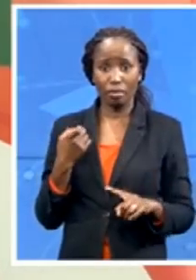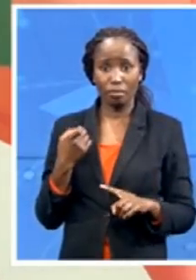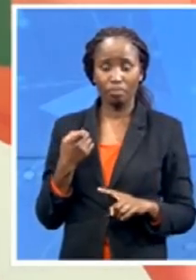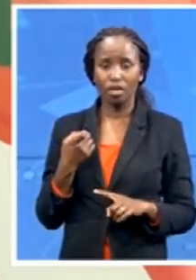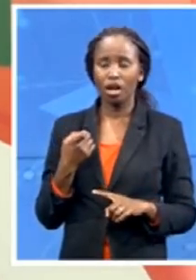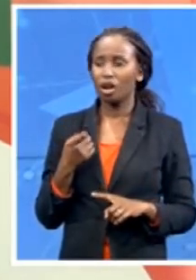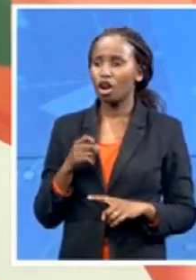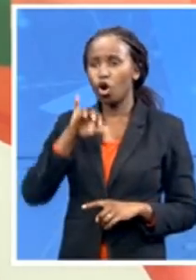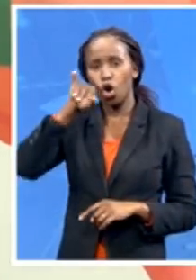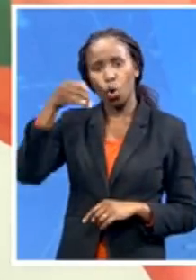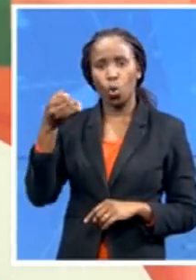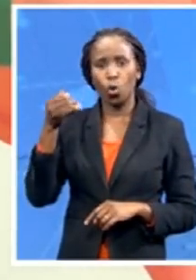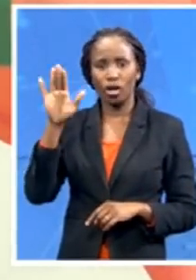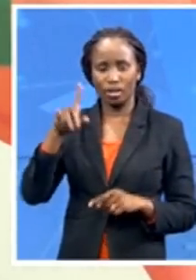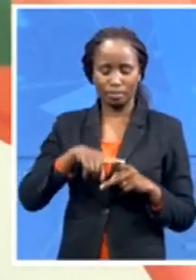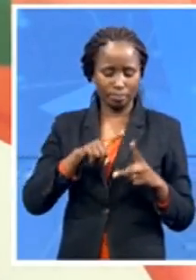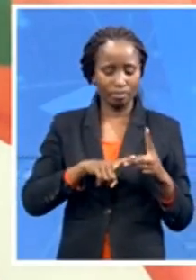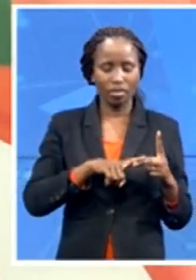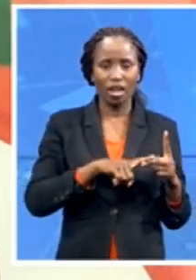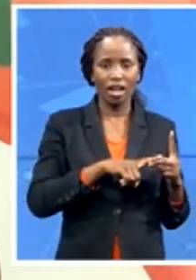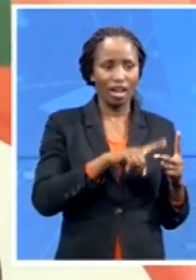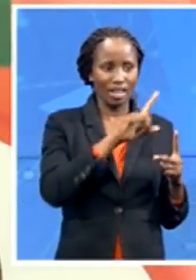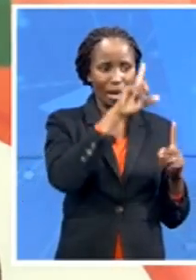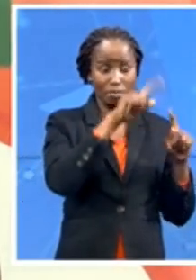kapa abamnyama.